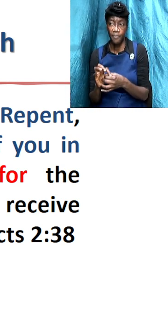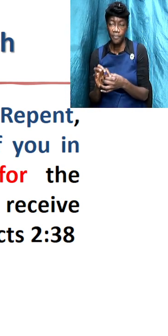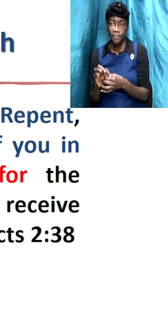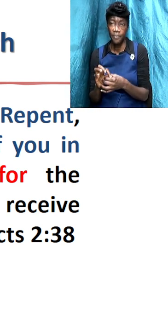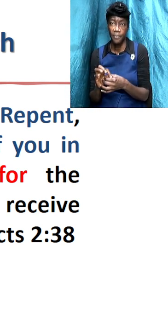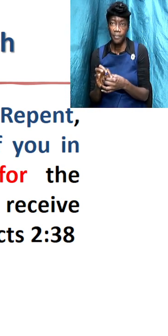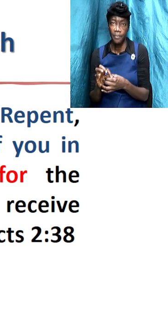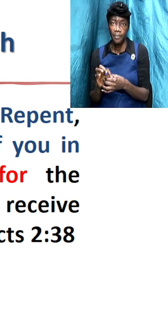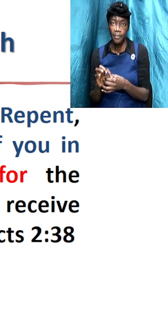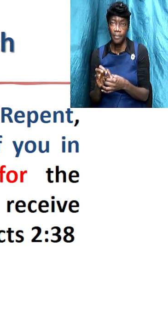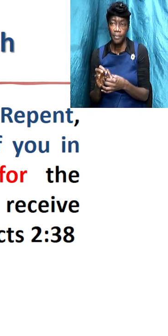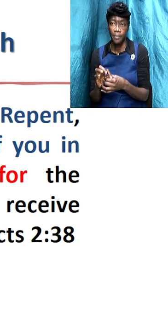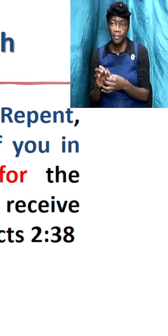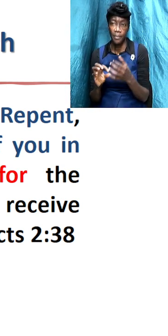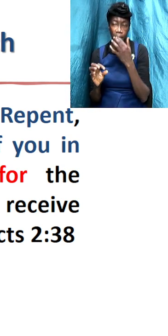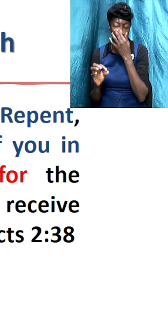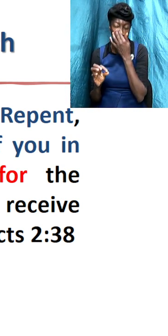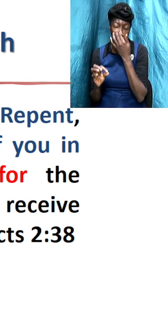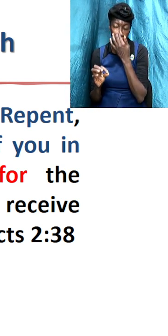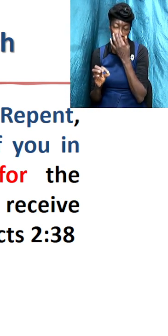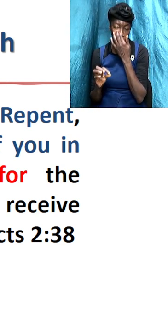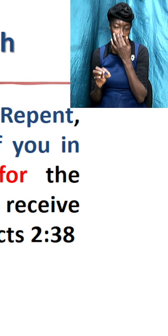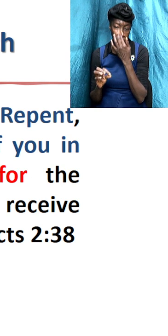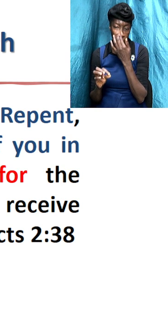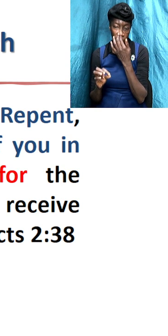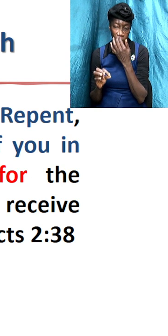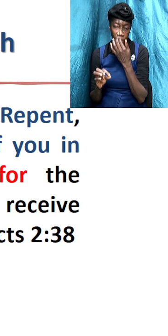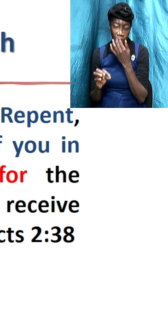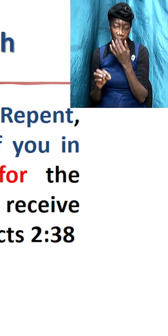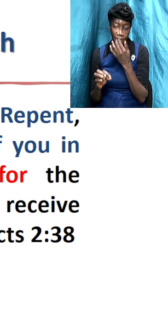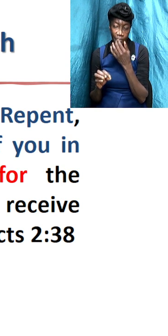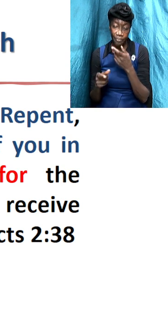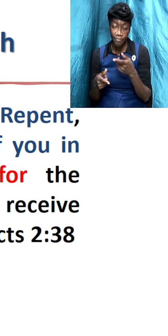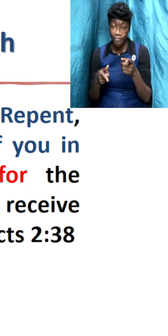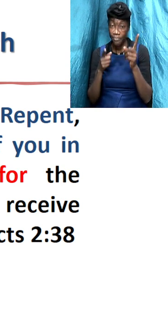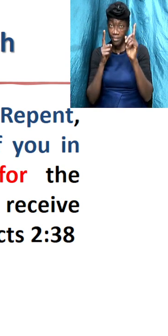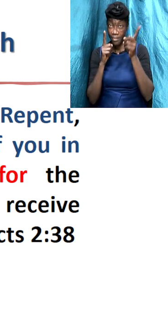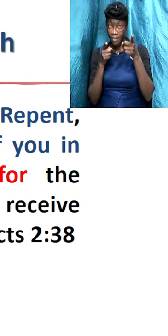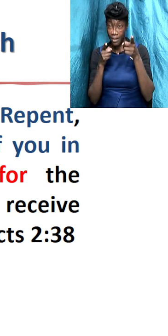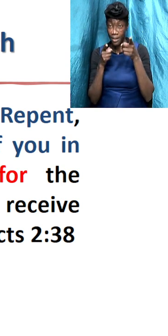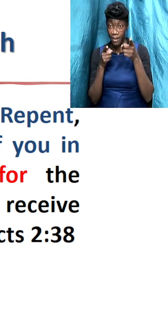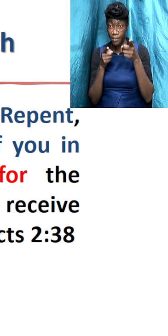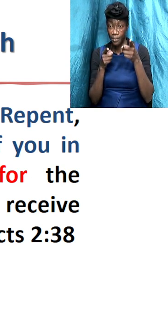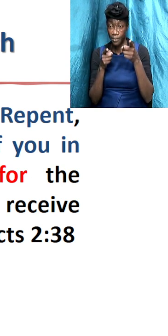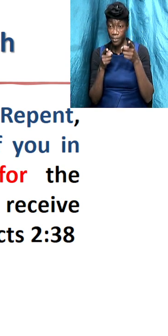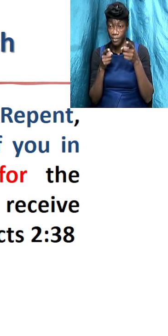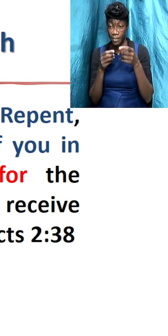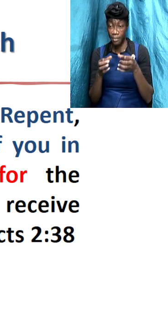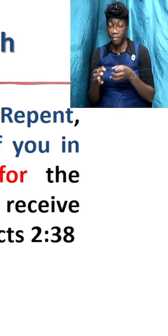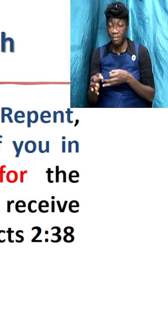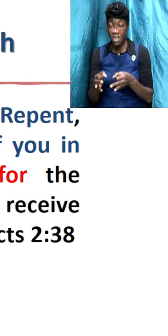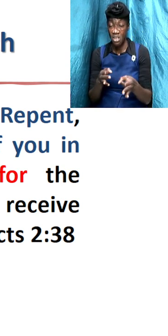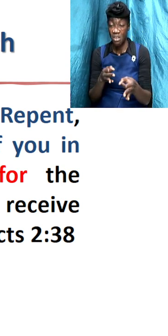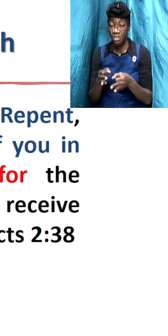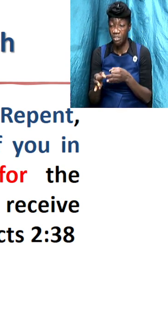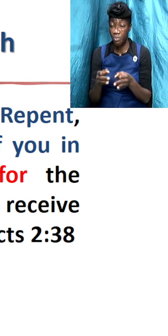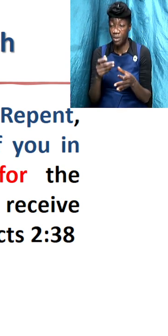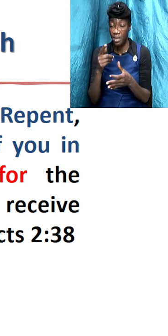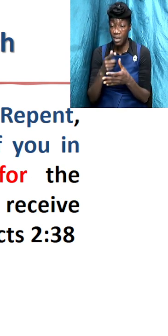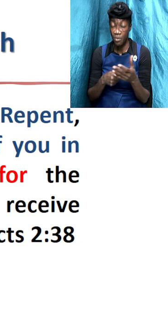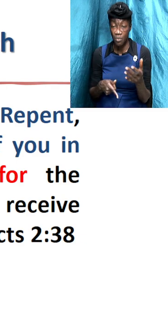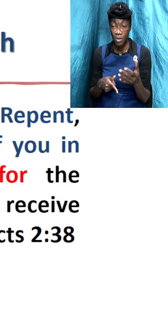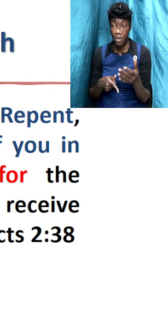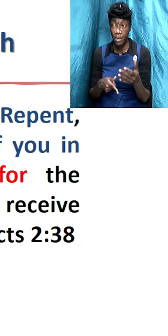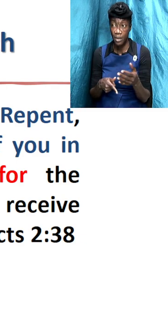Now, brethren, let me explain what some theologians are trying to put forward